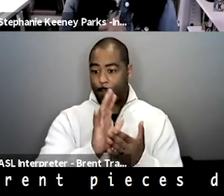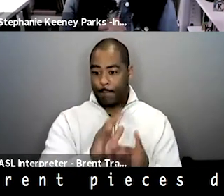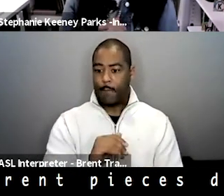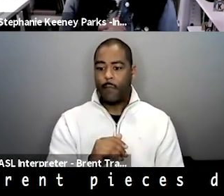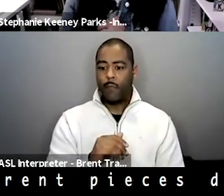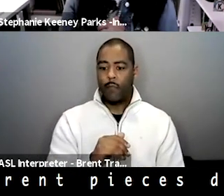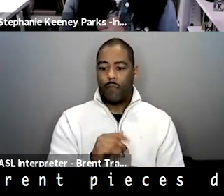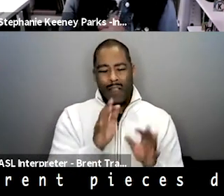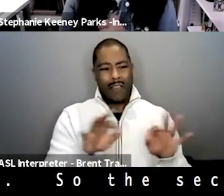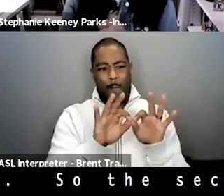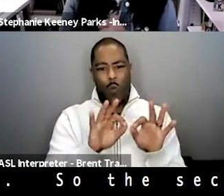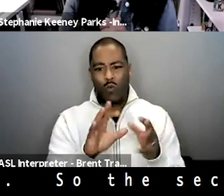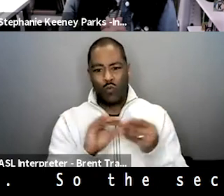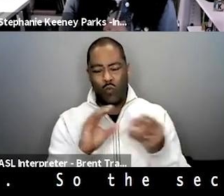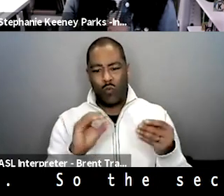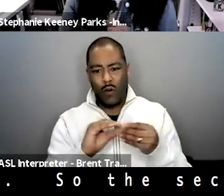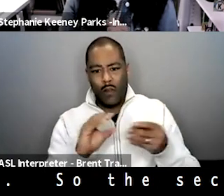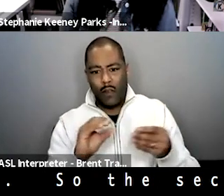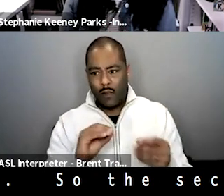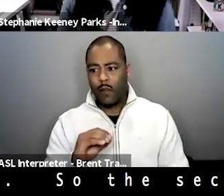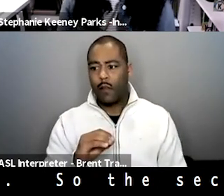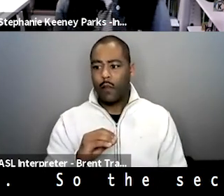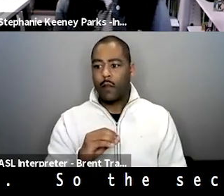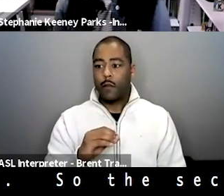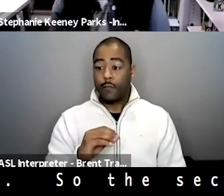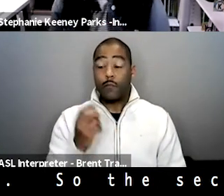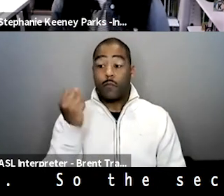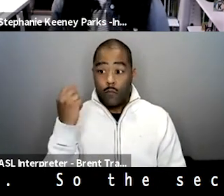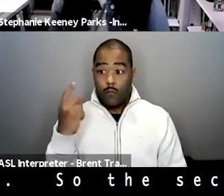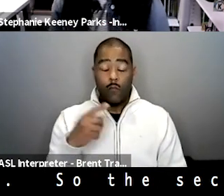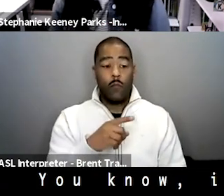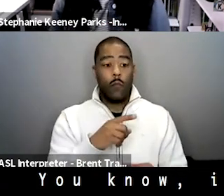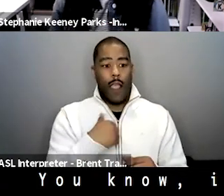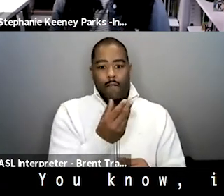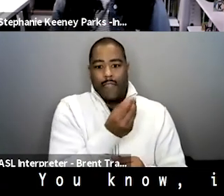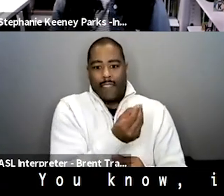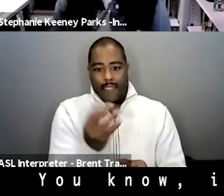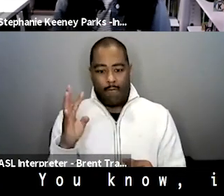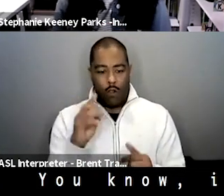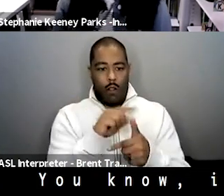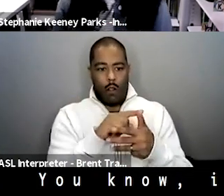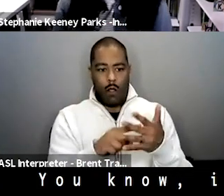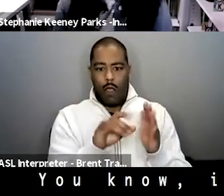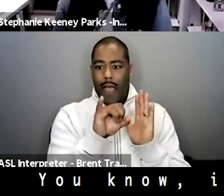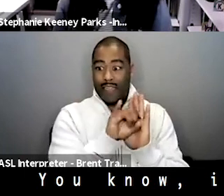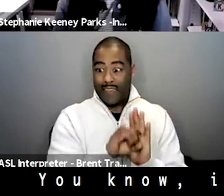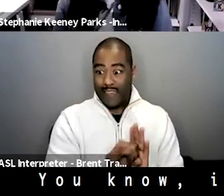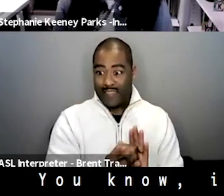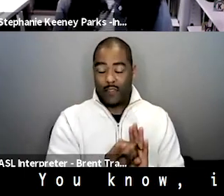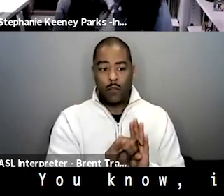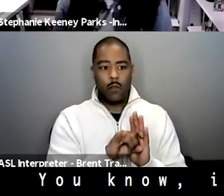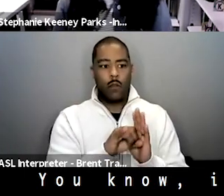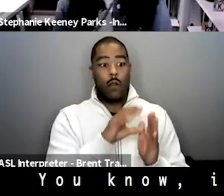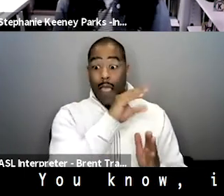But the end that all of the different pieces do intersect. So we, you know, the section on policing, you